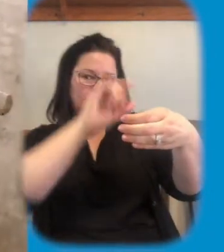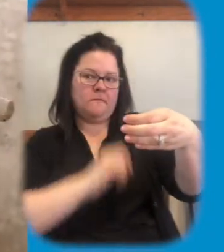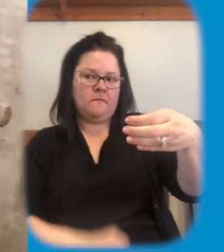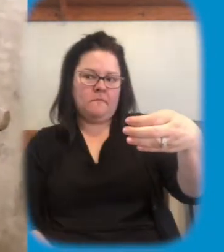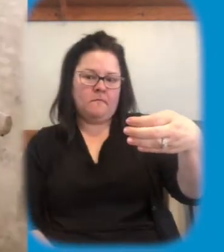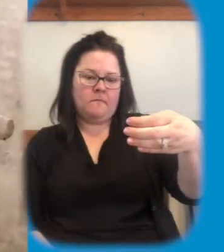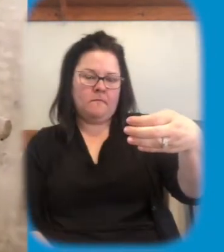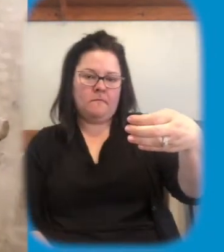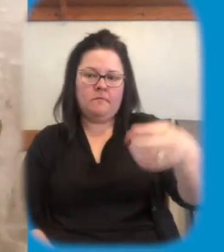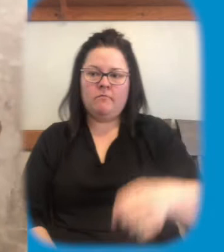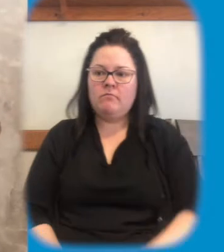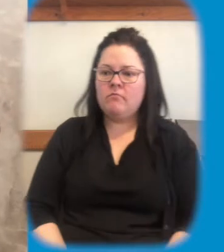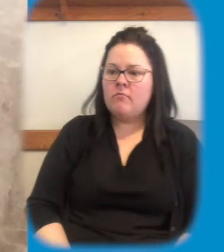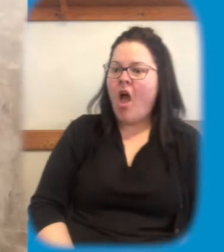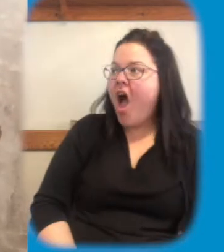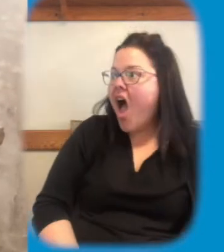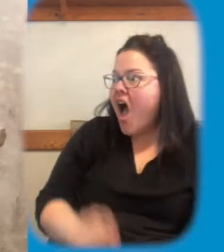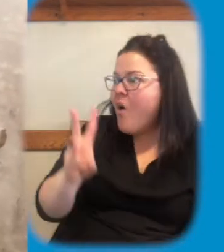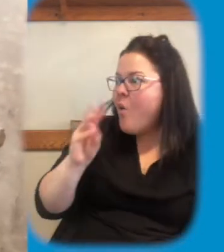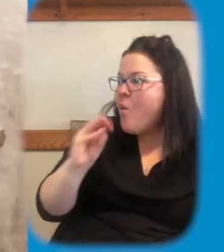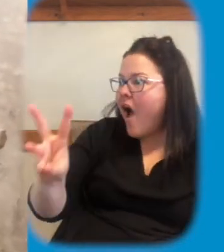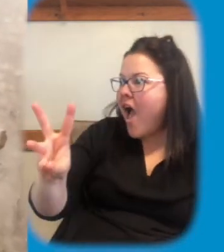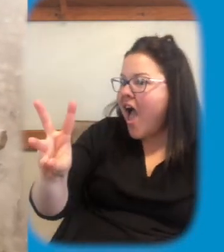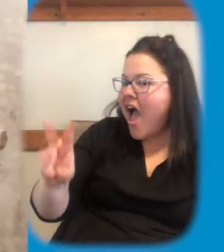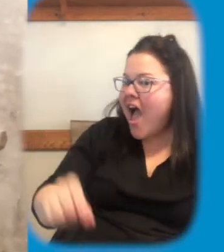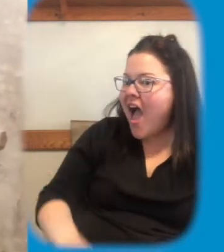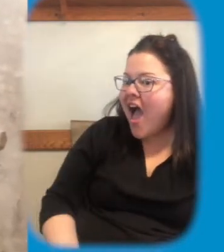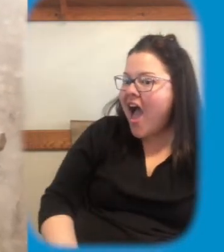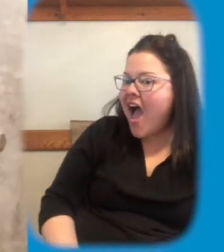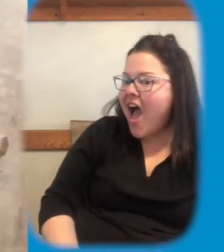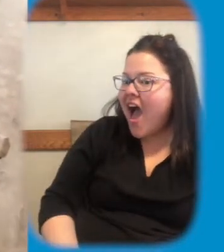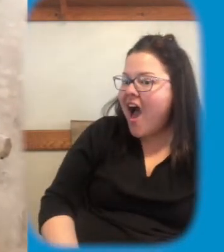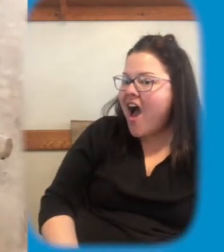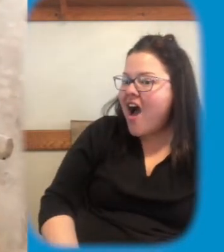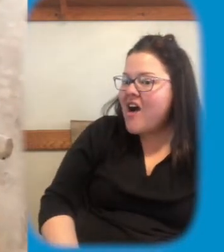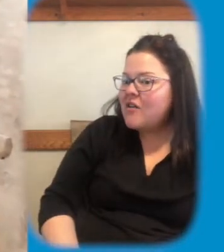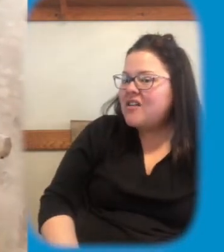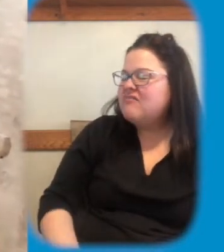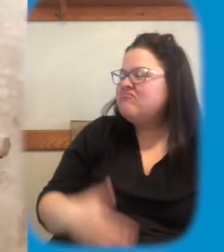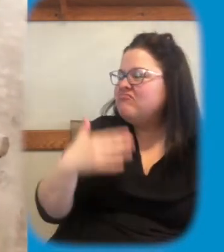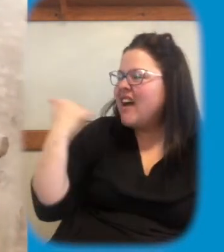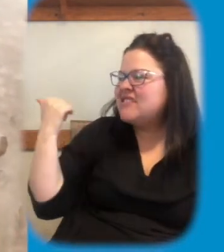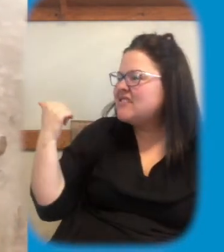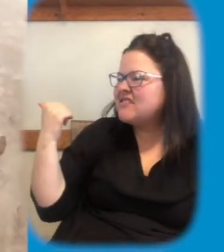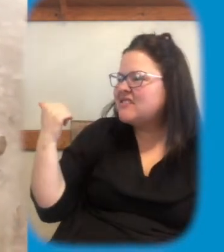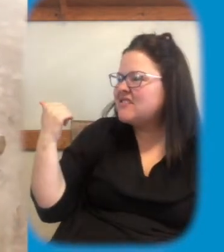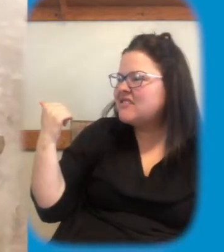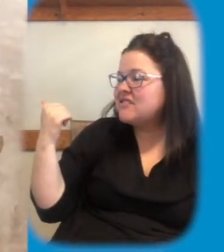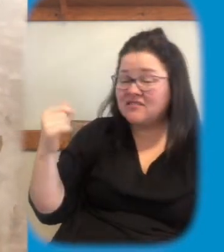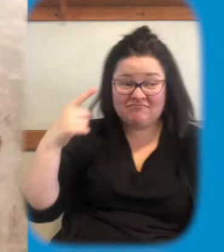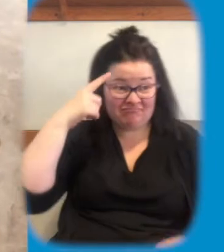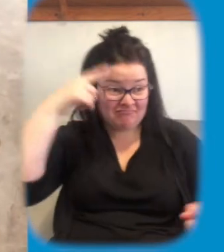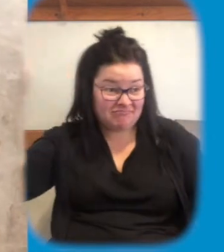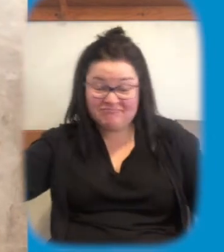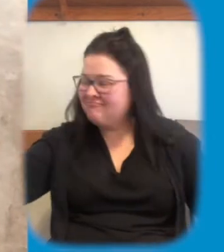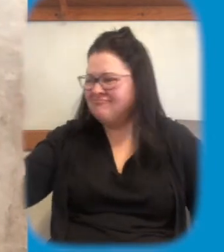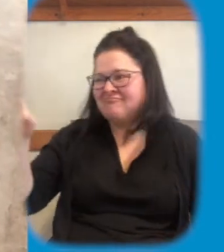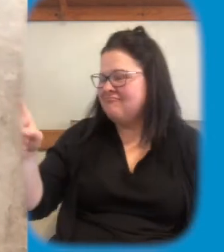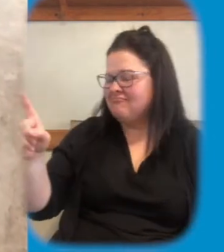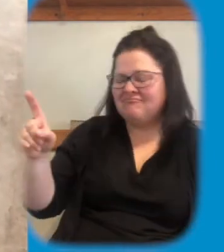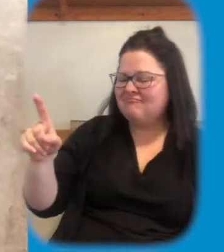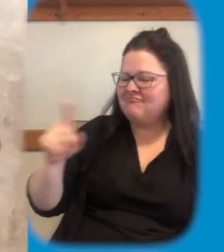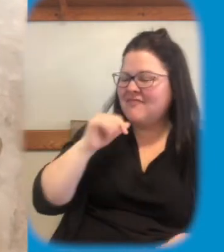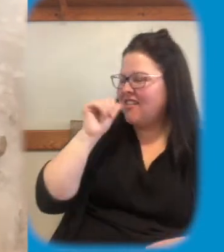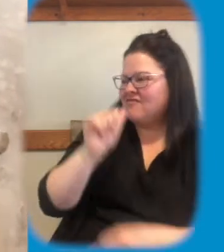happens. Wow. Wow. Best thing ever. Did it work?